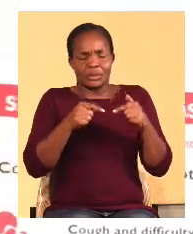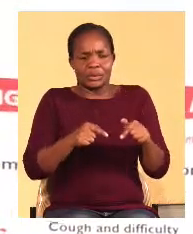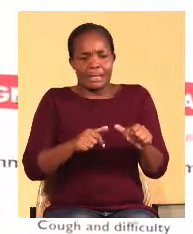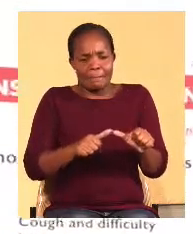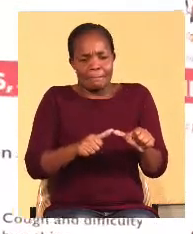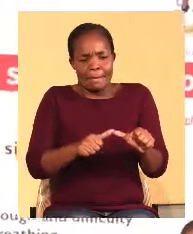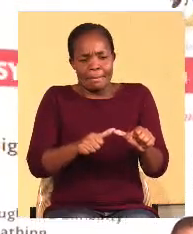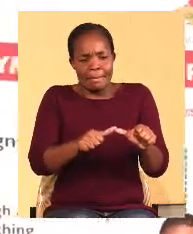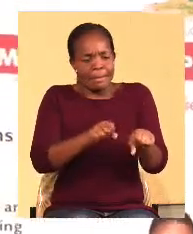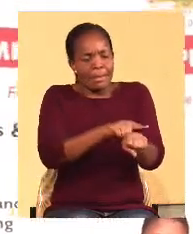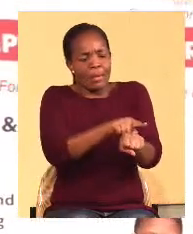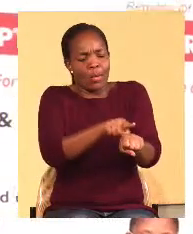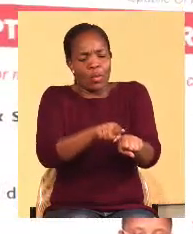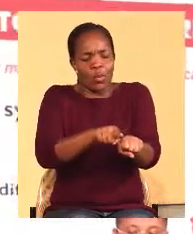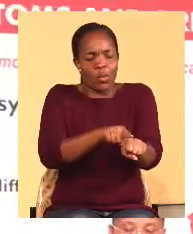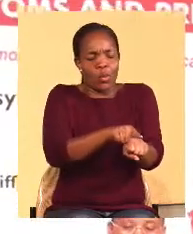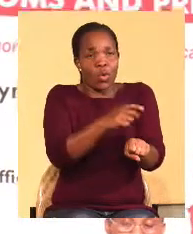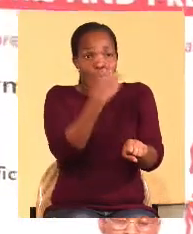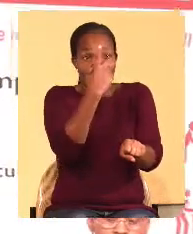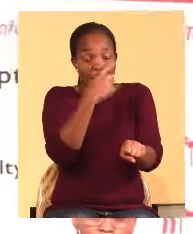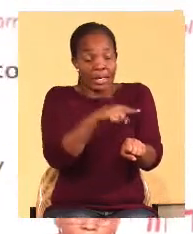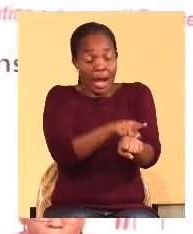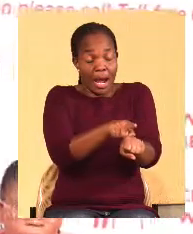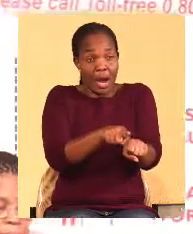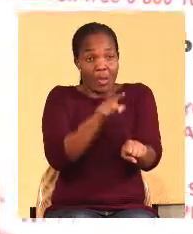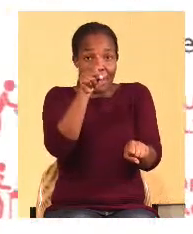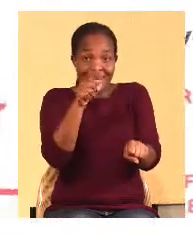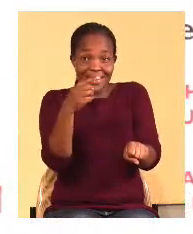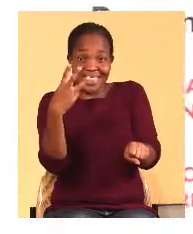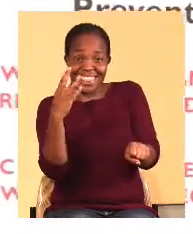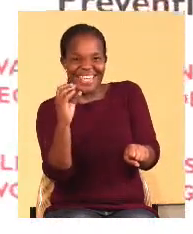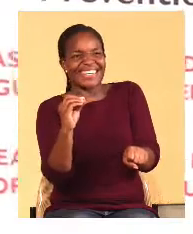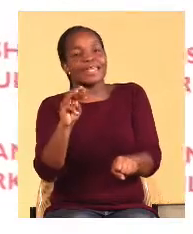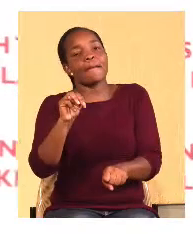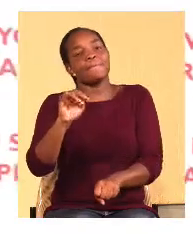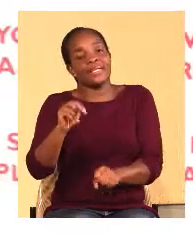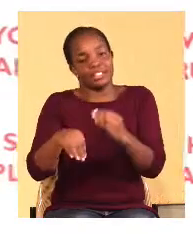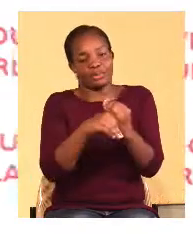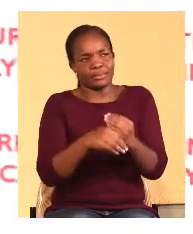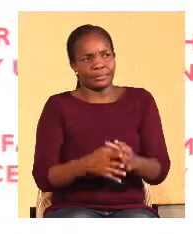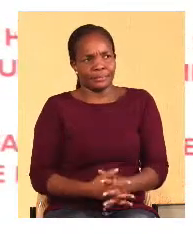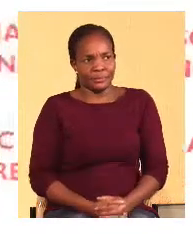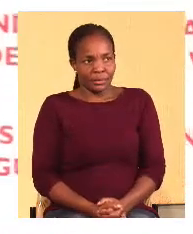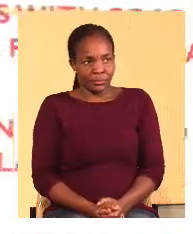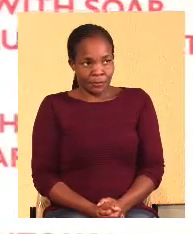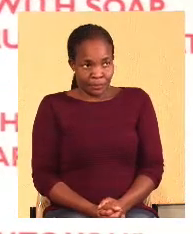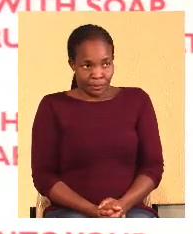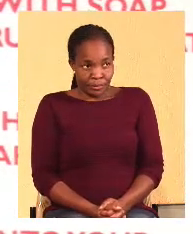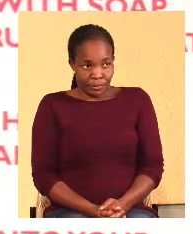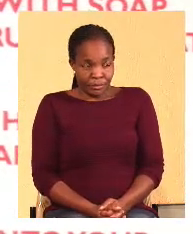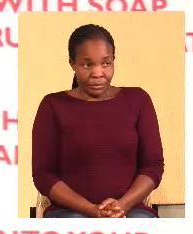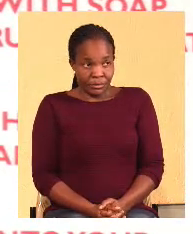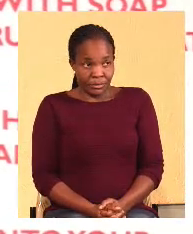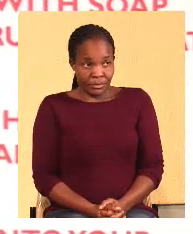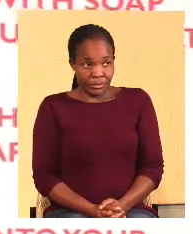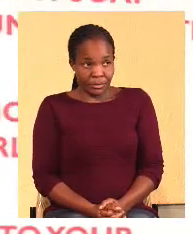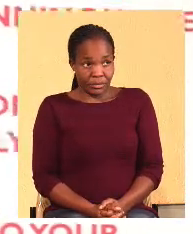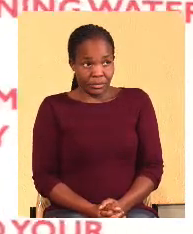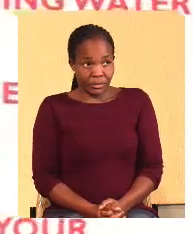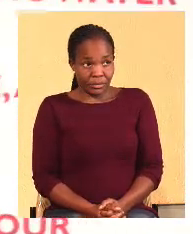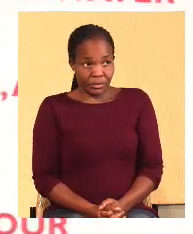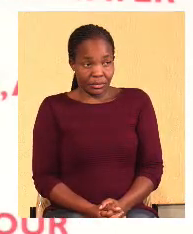It is going to be extended with an extra 30 minutes. So the first part, as we